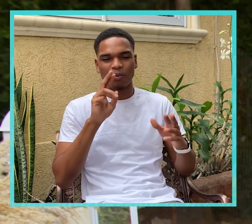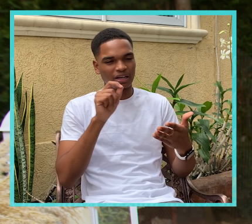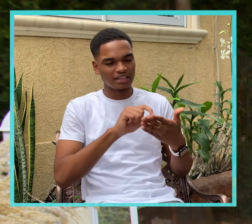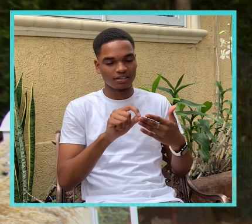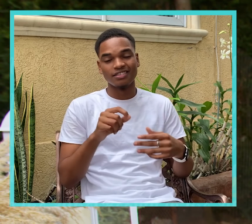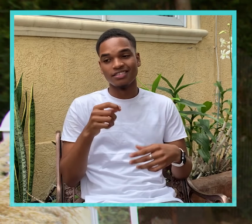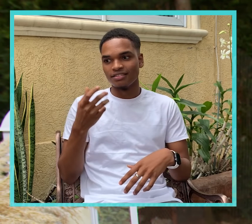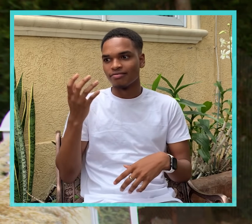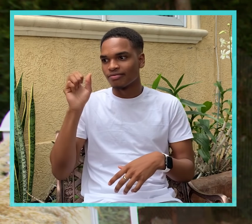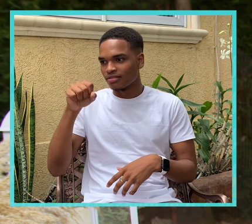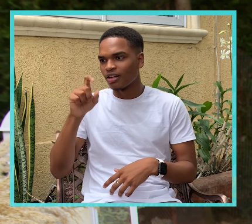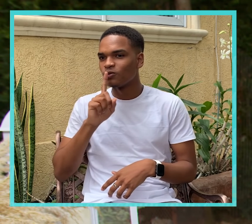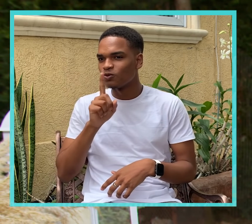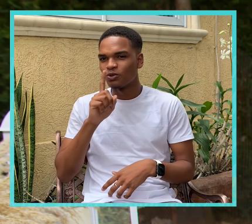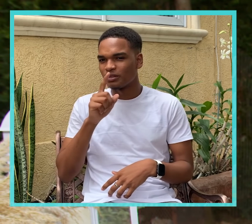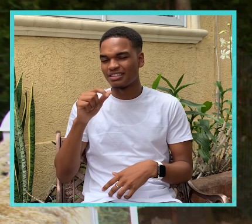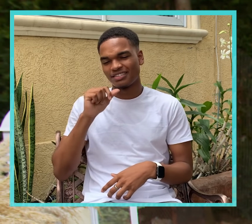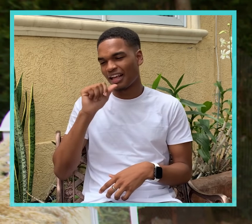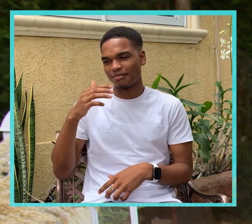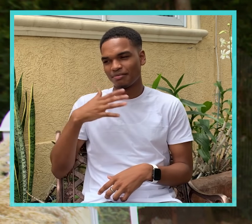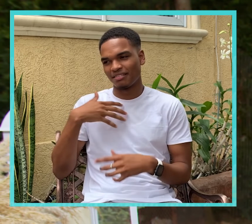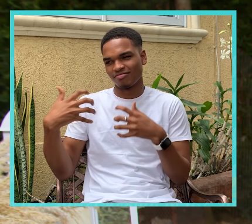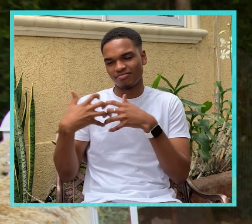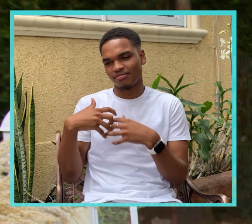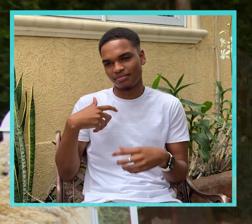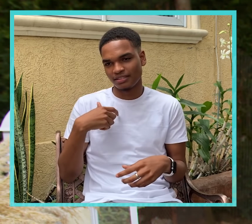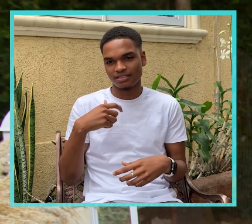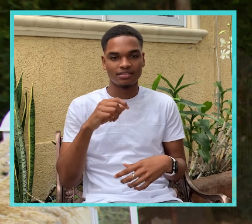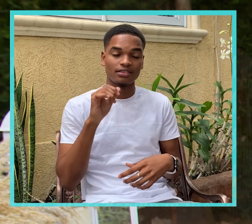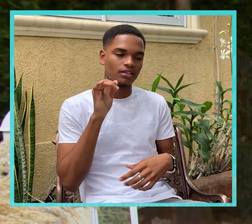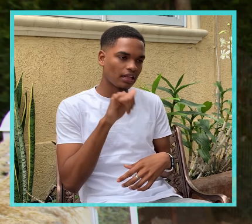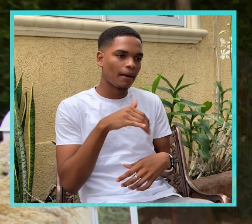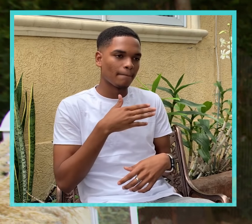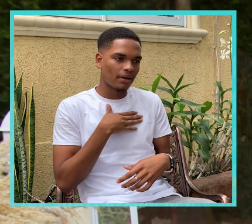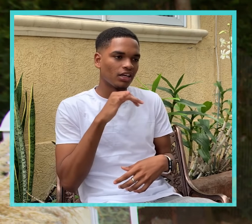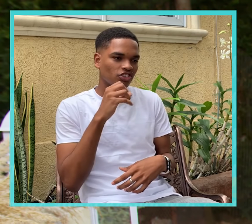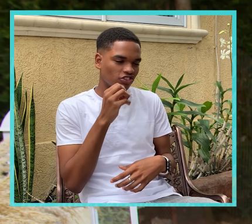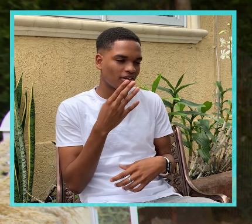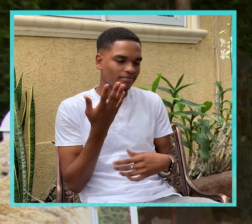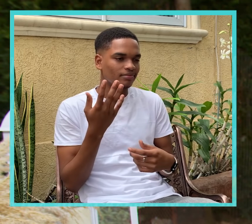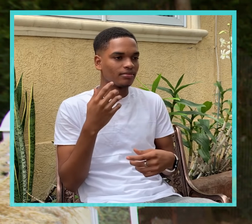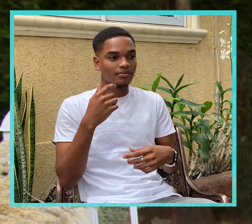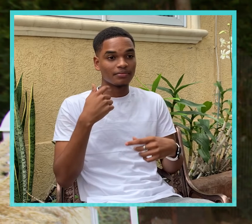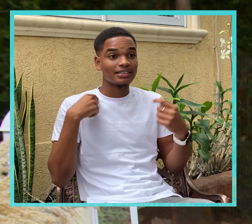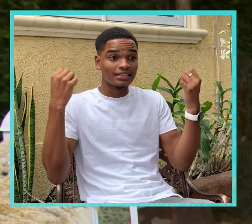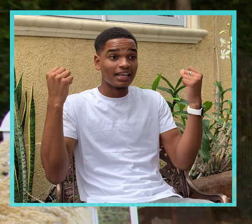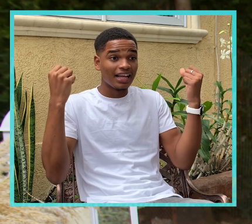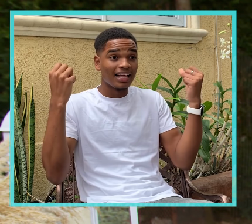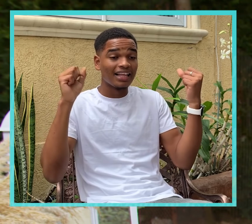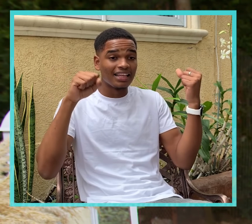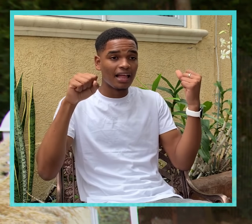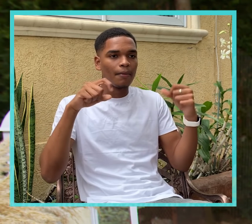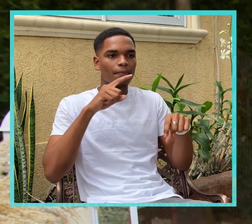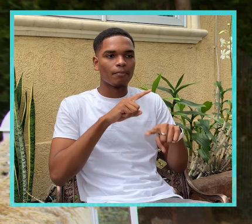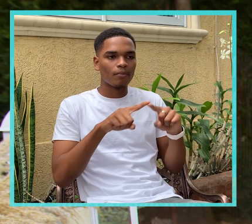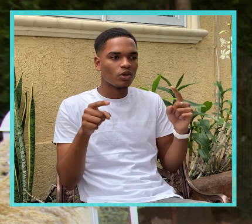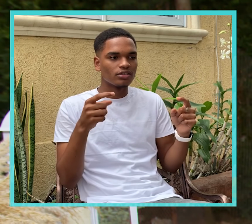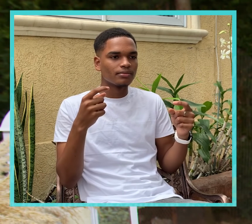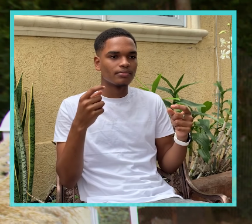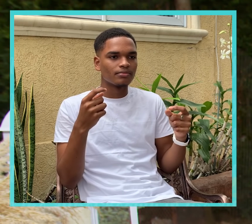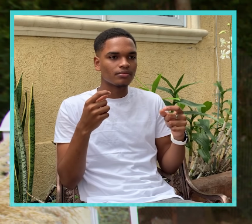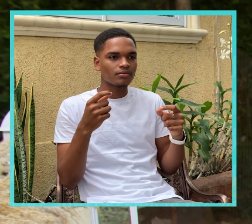can't gather that. It's not mine either. Not my speed. And that was my job, basically. Even though I was signing, 50, I